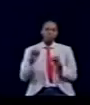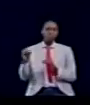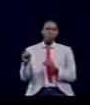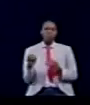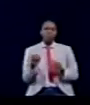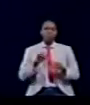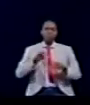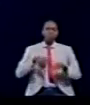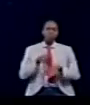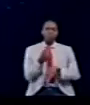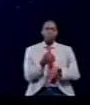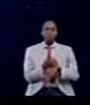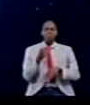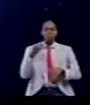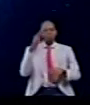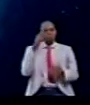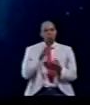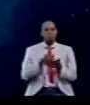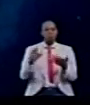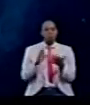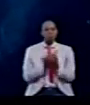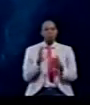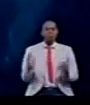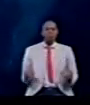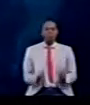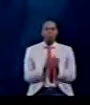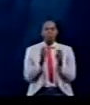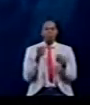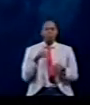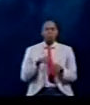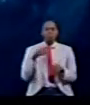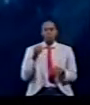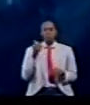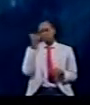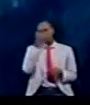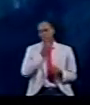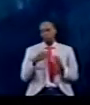with this gift, is it going to be wasted? Let's call upon the name of the Lord